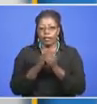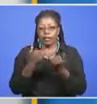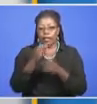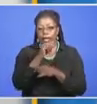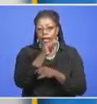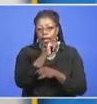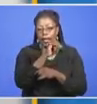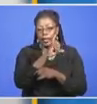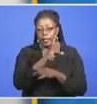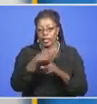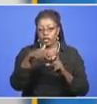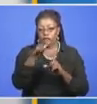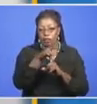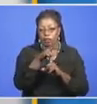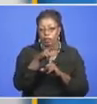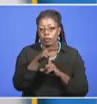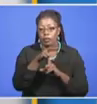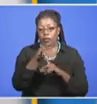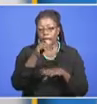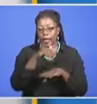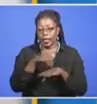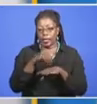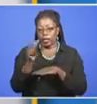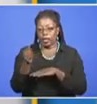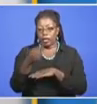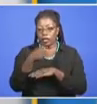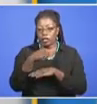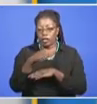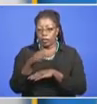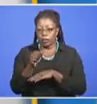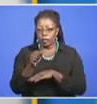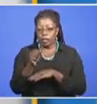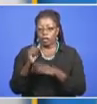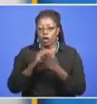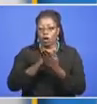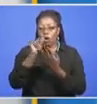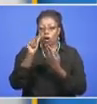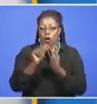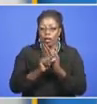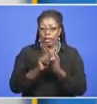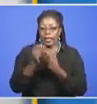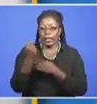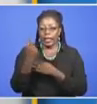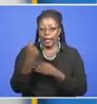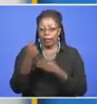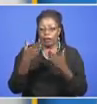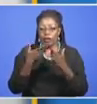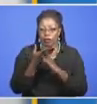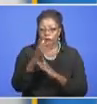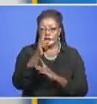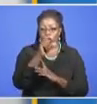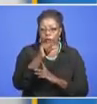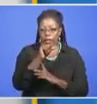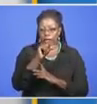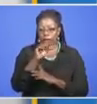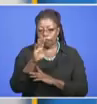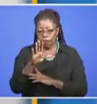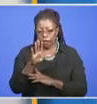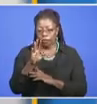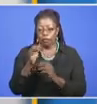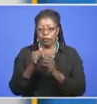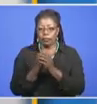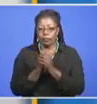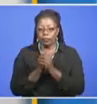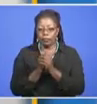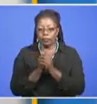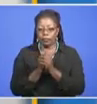Court Championships will be held at the Gym Tennis Club in Winton Meadows, August 11th through the 25th. The tournament is sanctioned by the Bahamas Lawn and Tennis